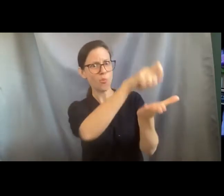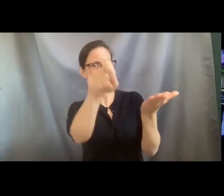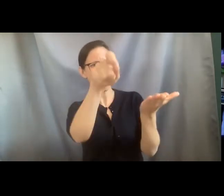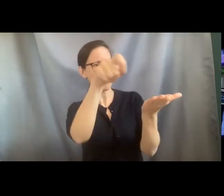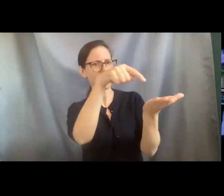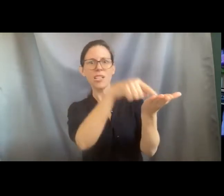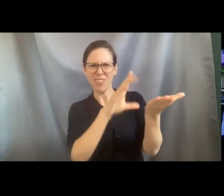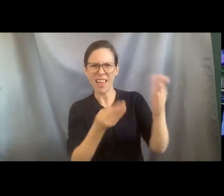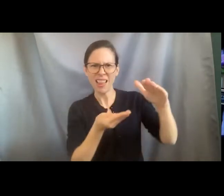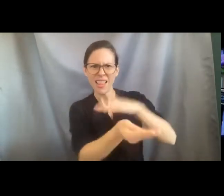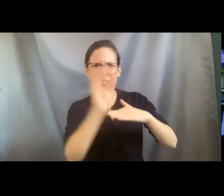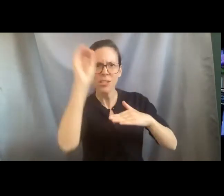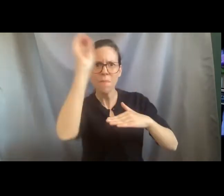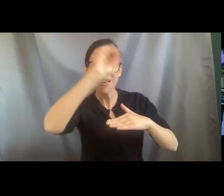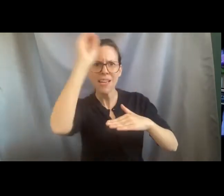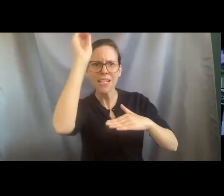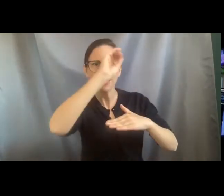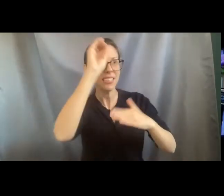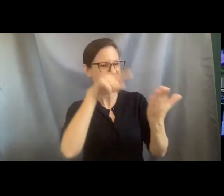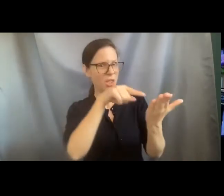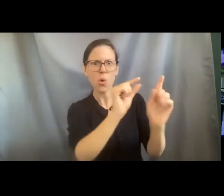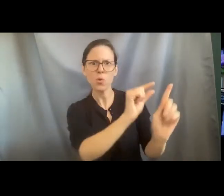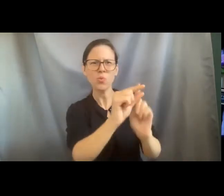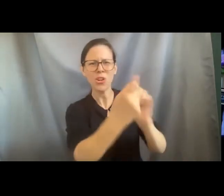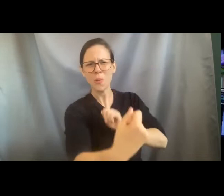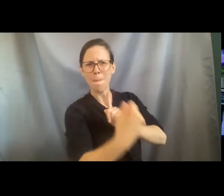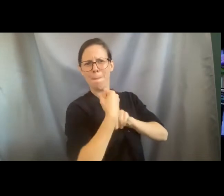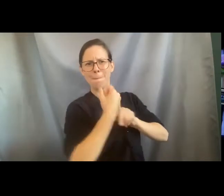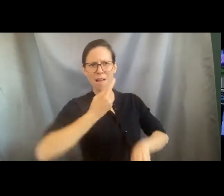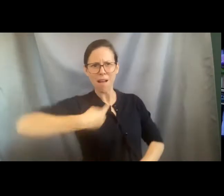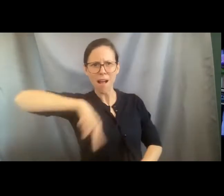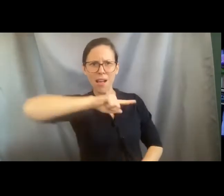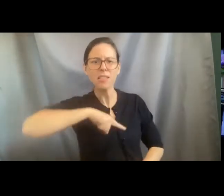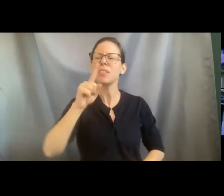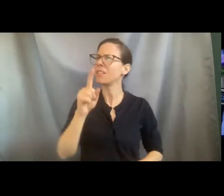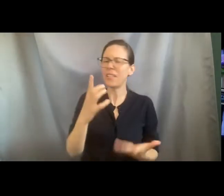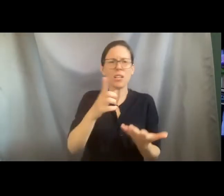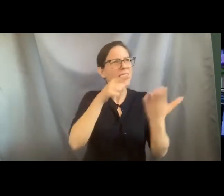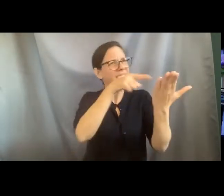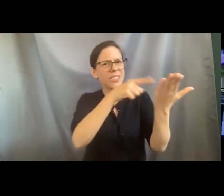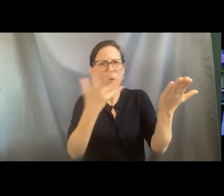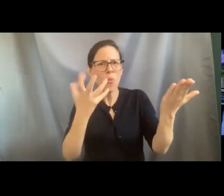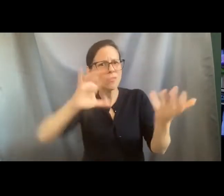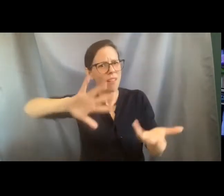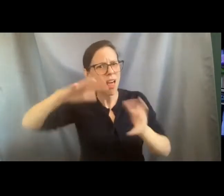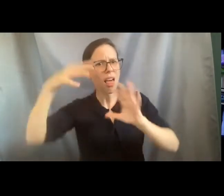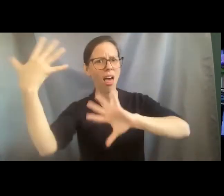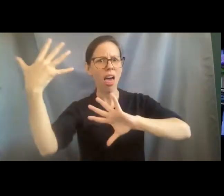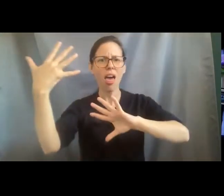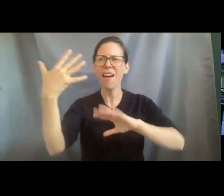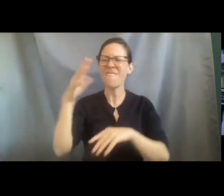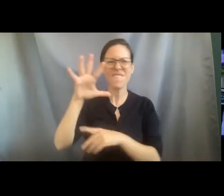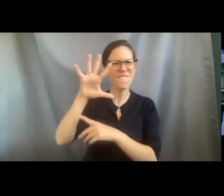leaked opinion that seeks to upend nearly 50 years of protections for persons